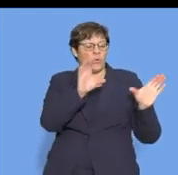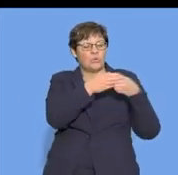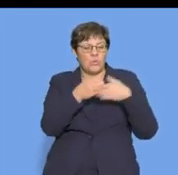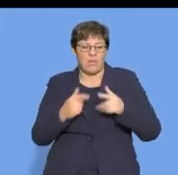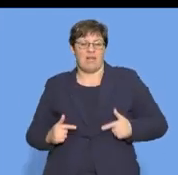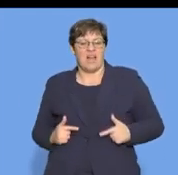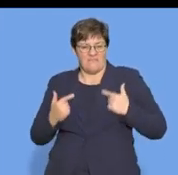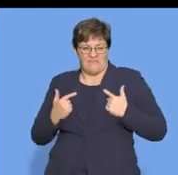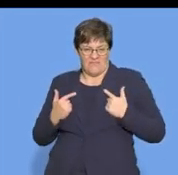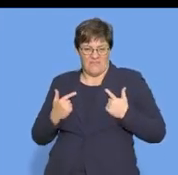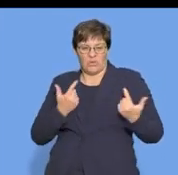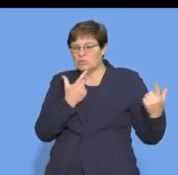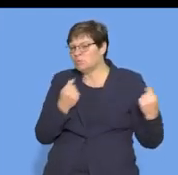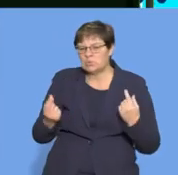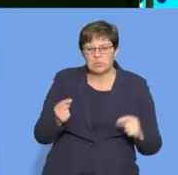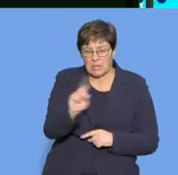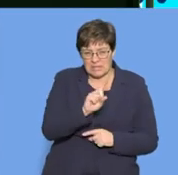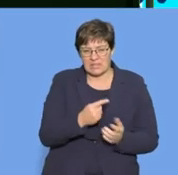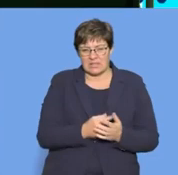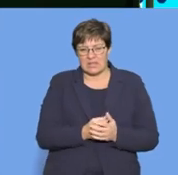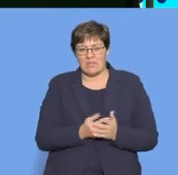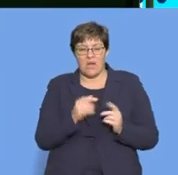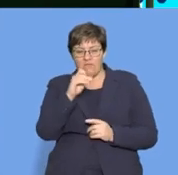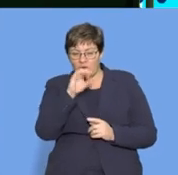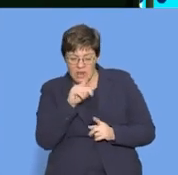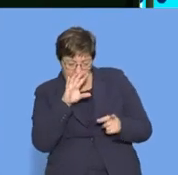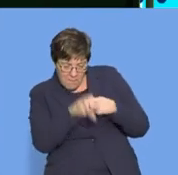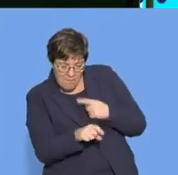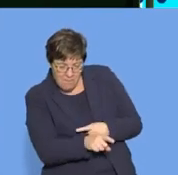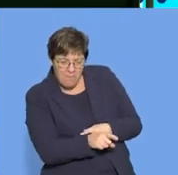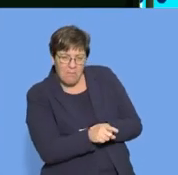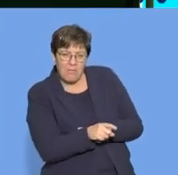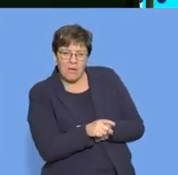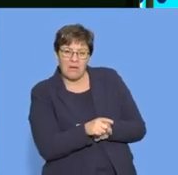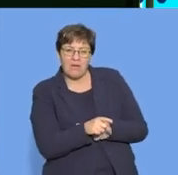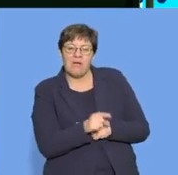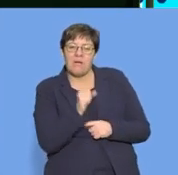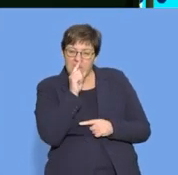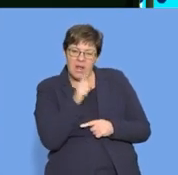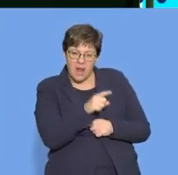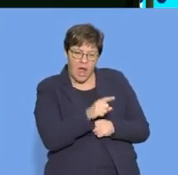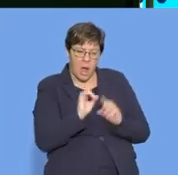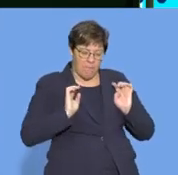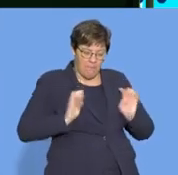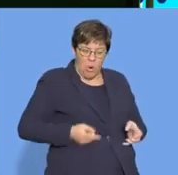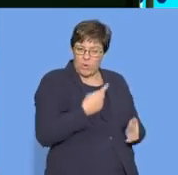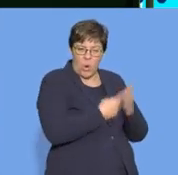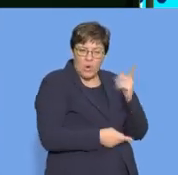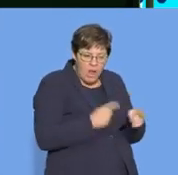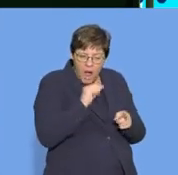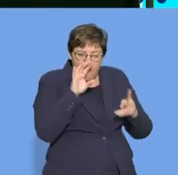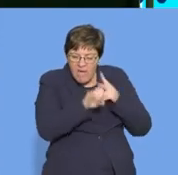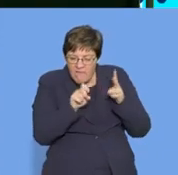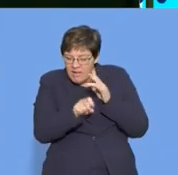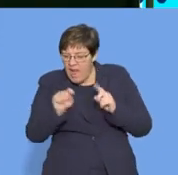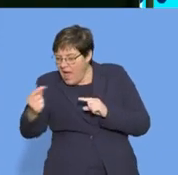which species lived. So when they find fossils and they find a fossil site, they won't only just find fossilized